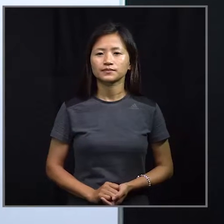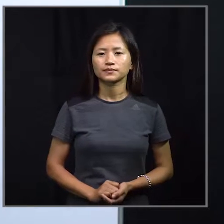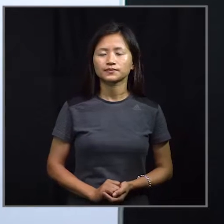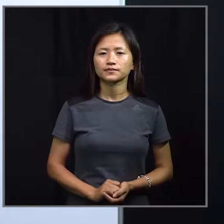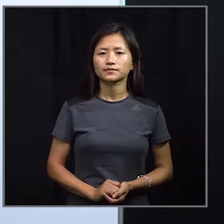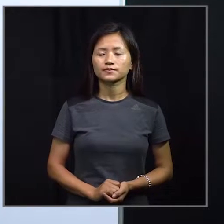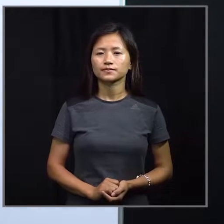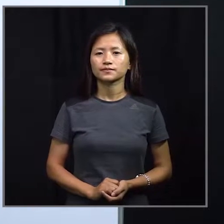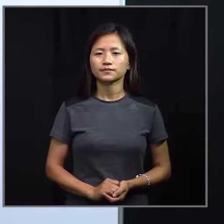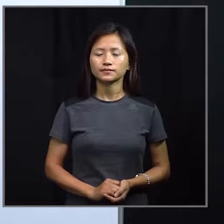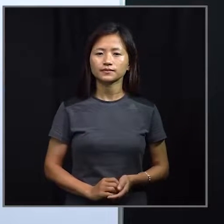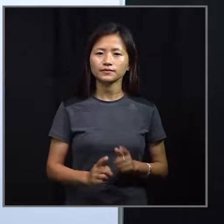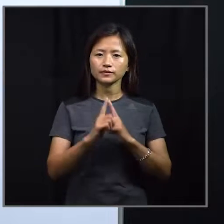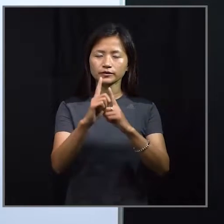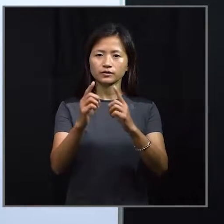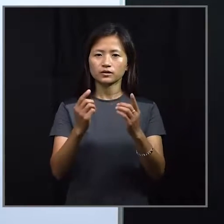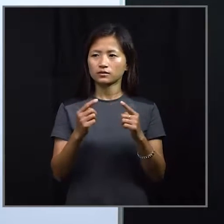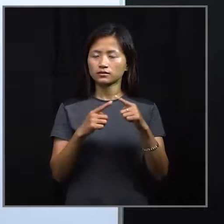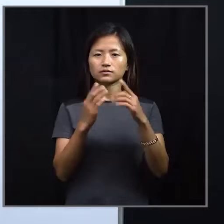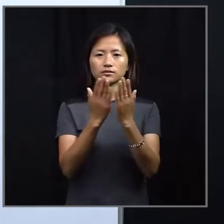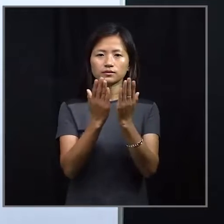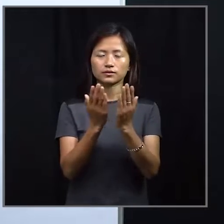to follow your textbook,